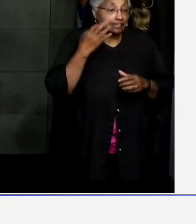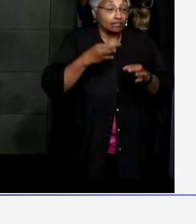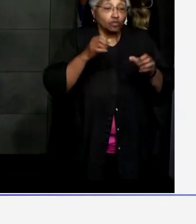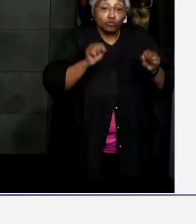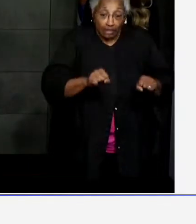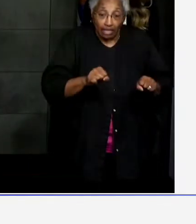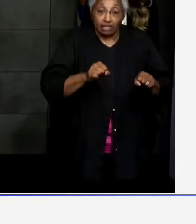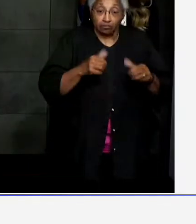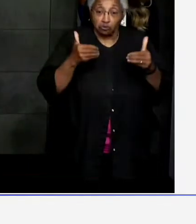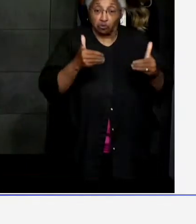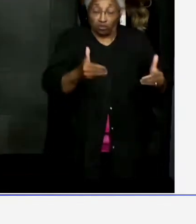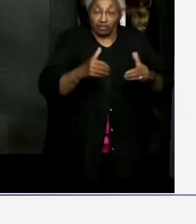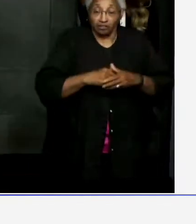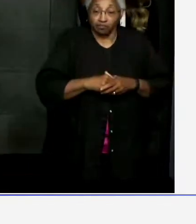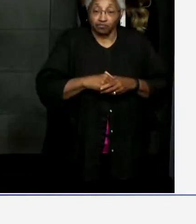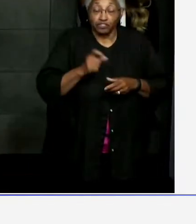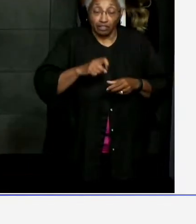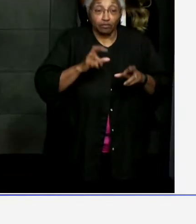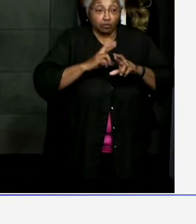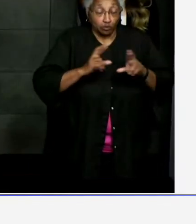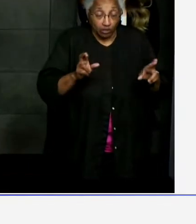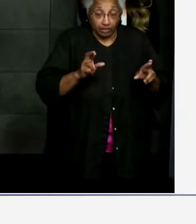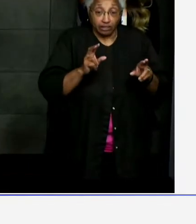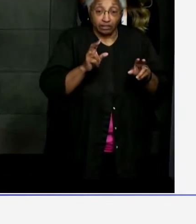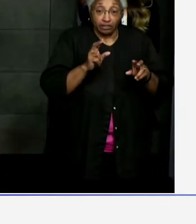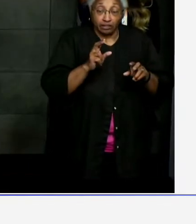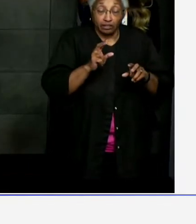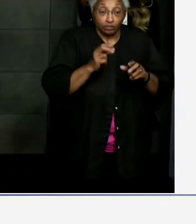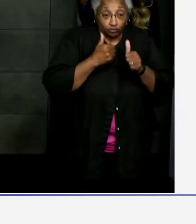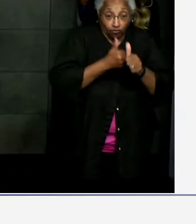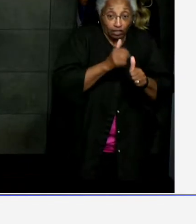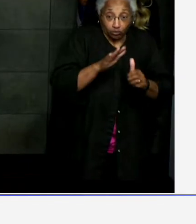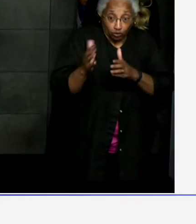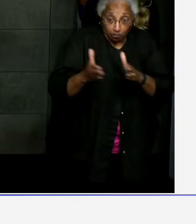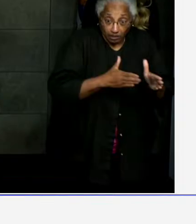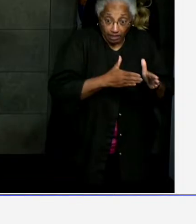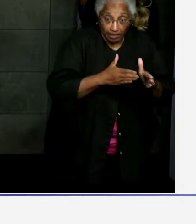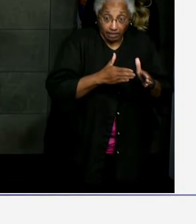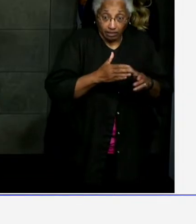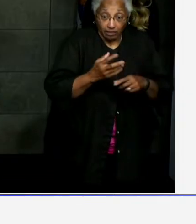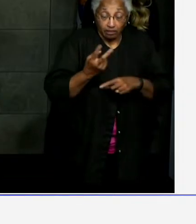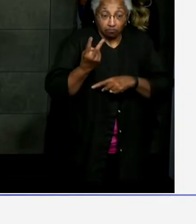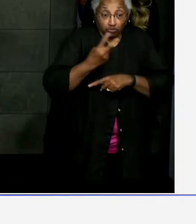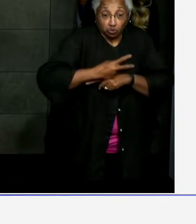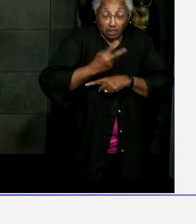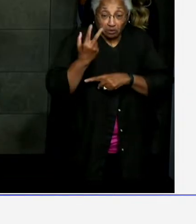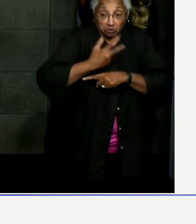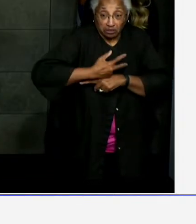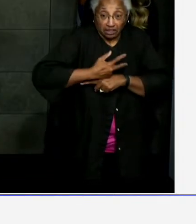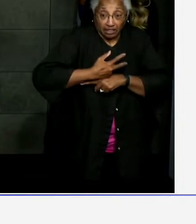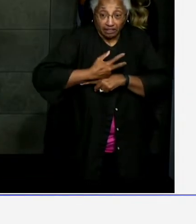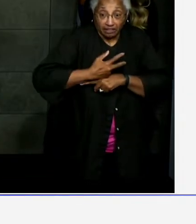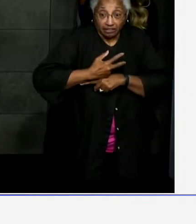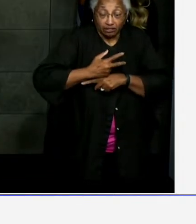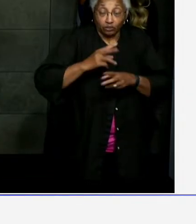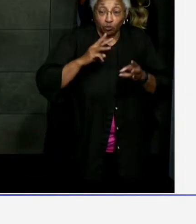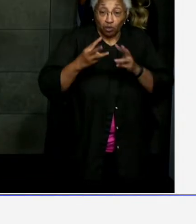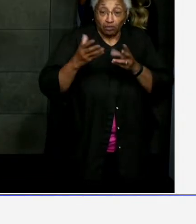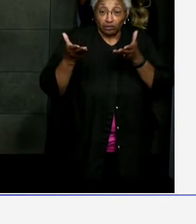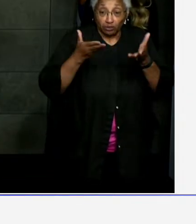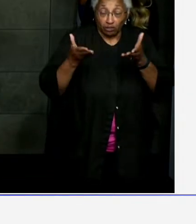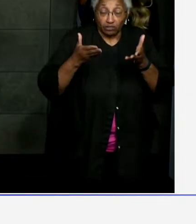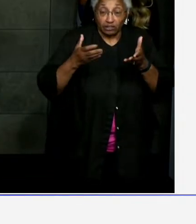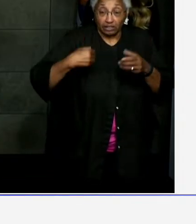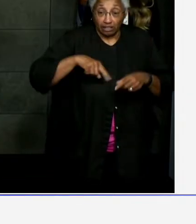basically, you gotta be ready to exercise that plan in 2 or 3 days. So we exercise those things. So Weather Service and NOAA, we work with